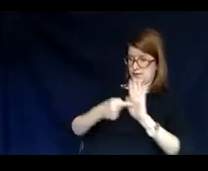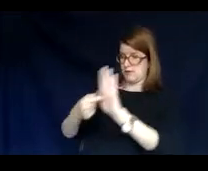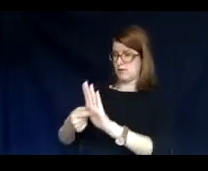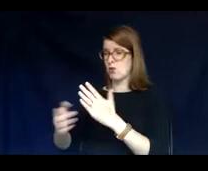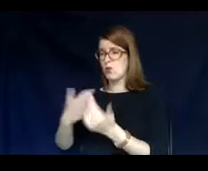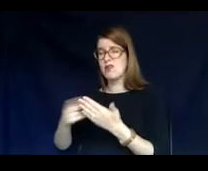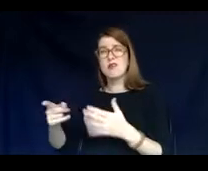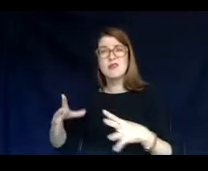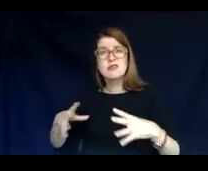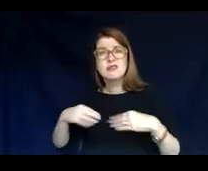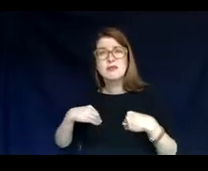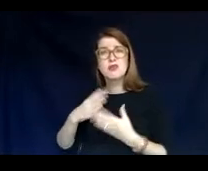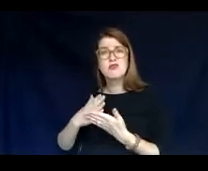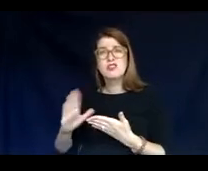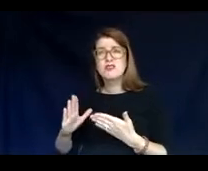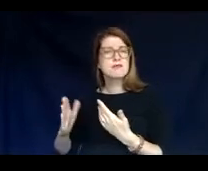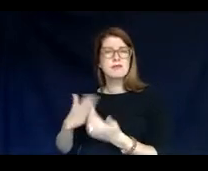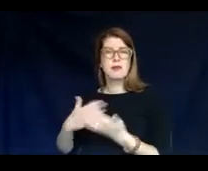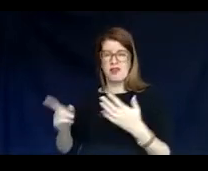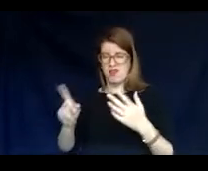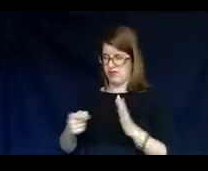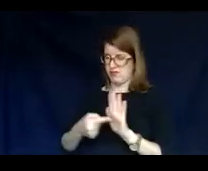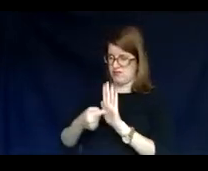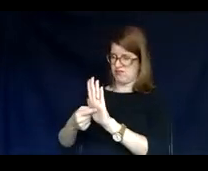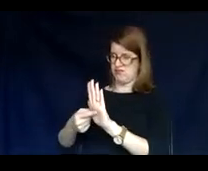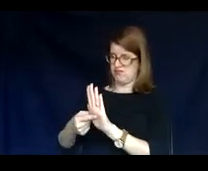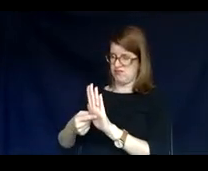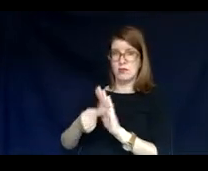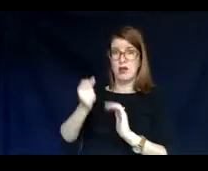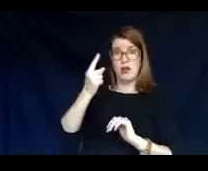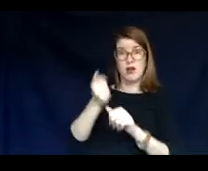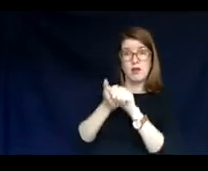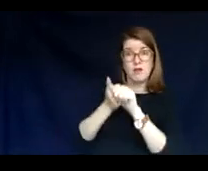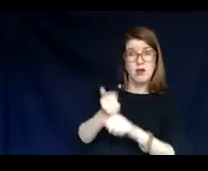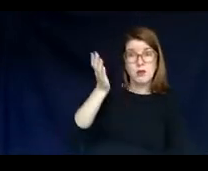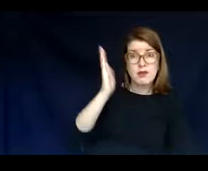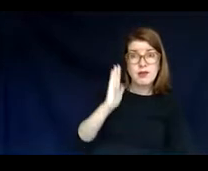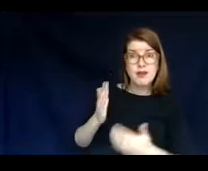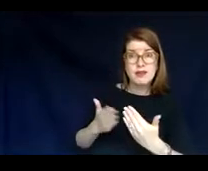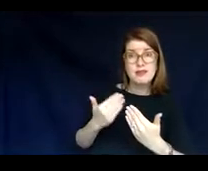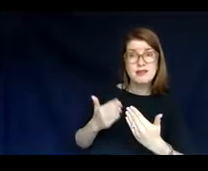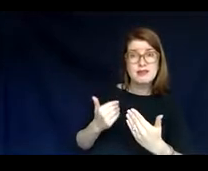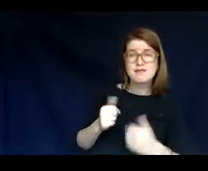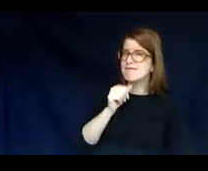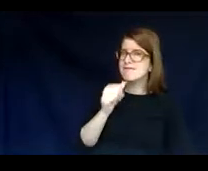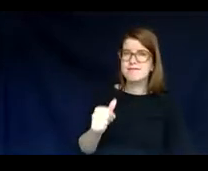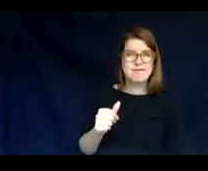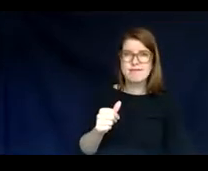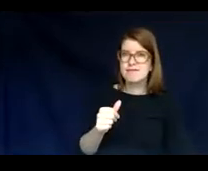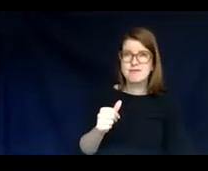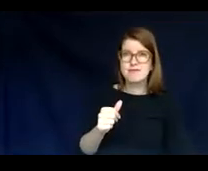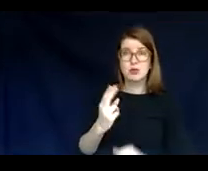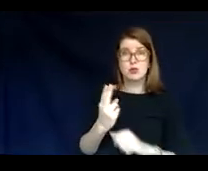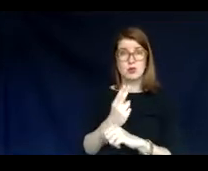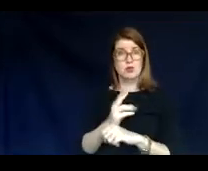me. I can tell you this, friends, following God is not easy. Using your